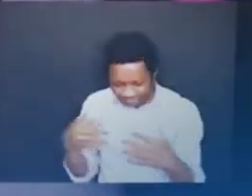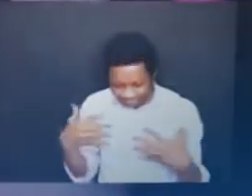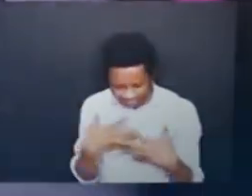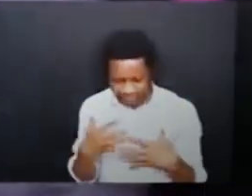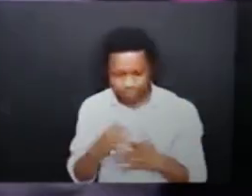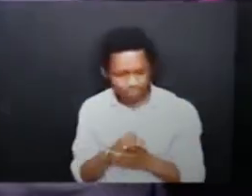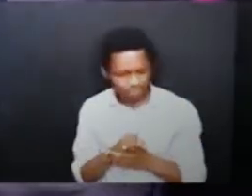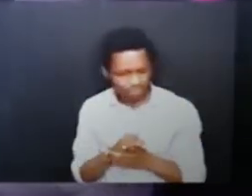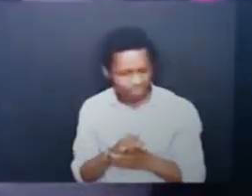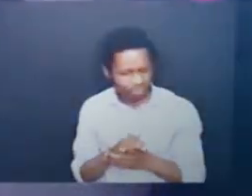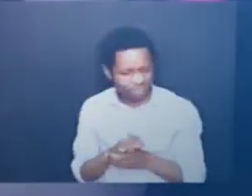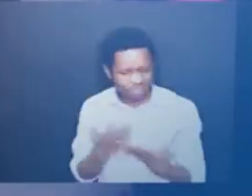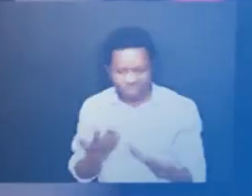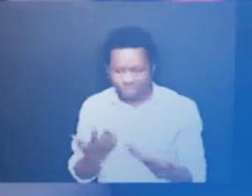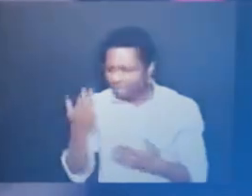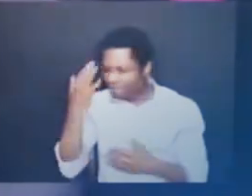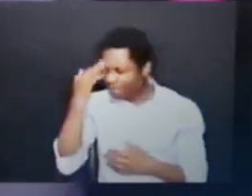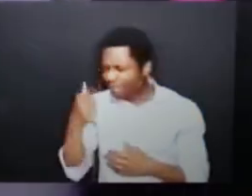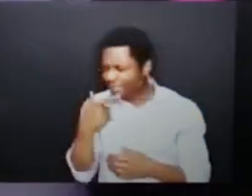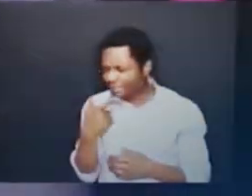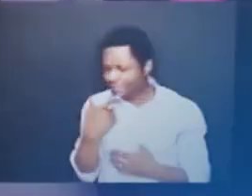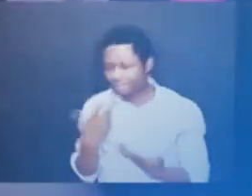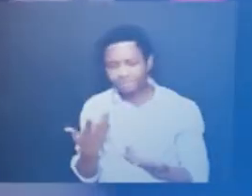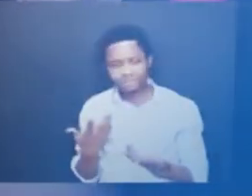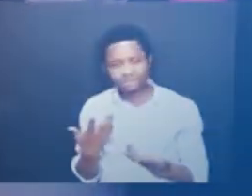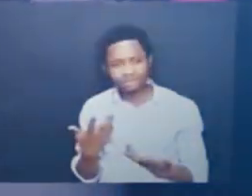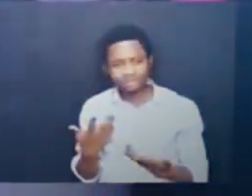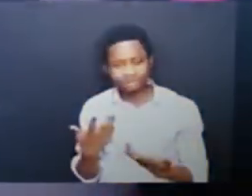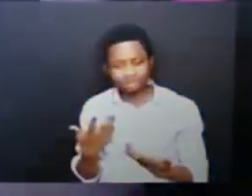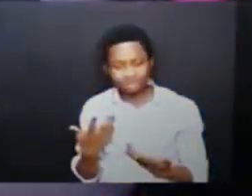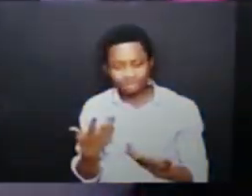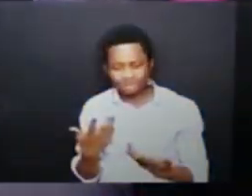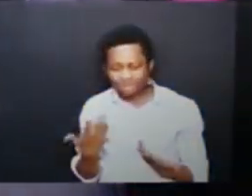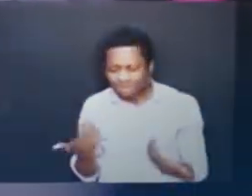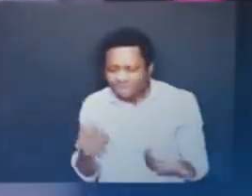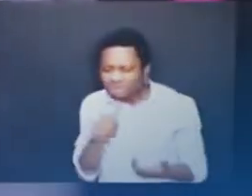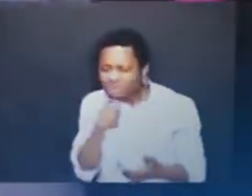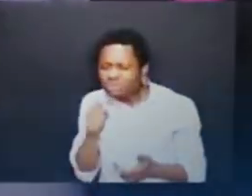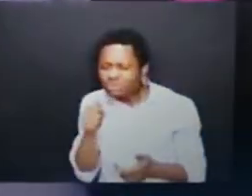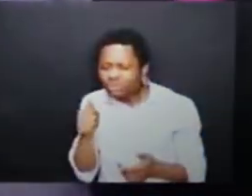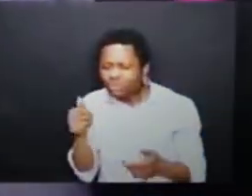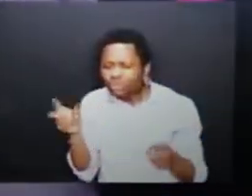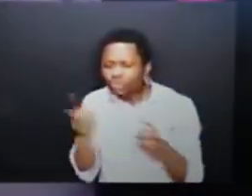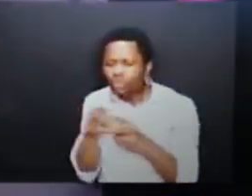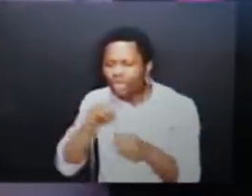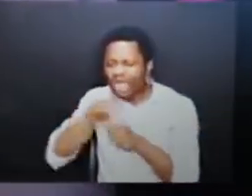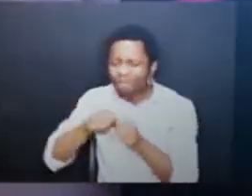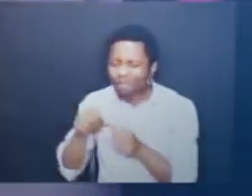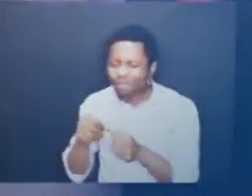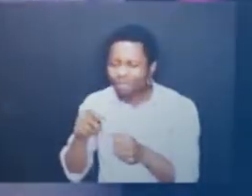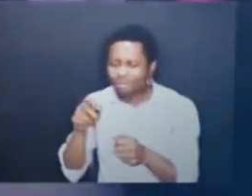Why am I saying this? That is in so much of their nakedness, but the fear itself